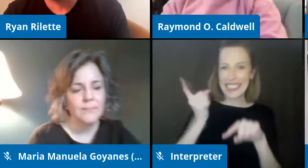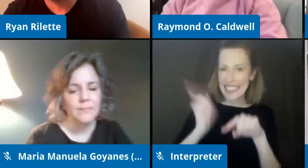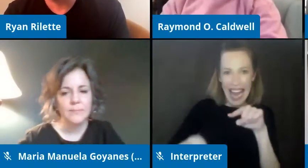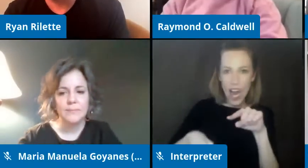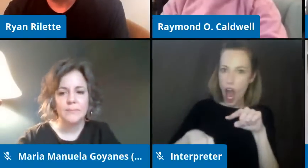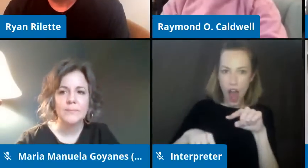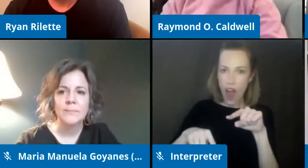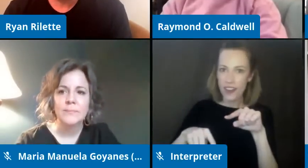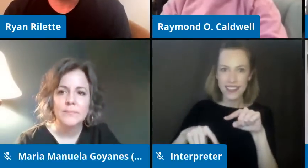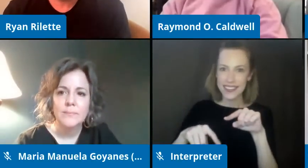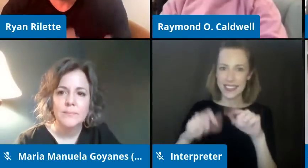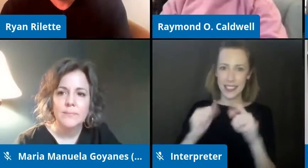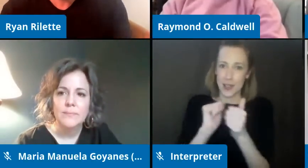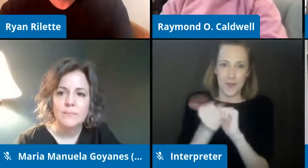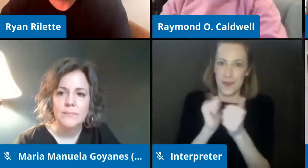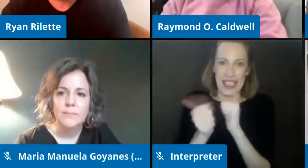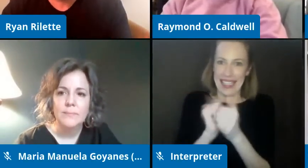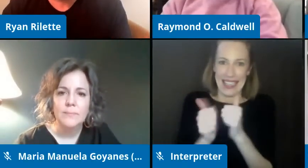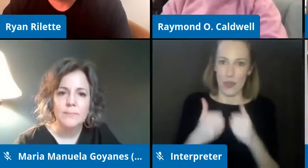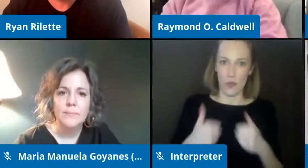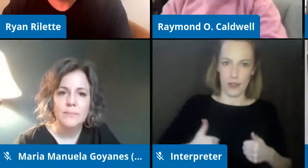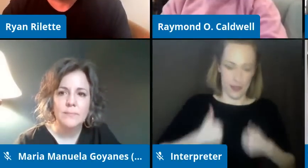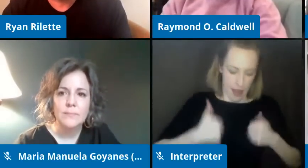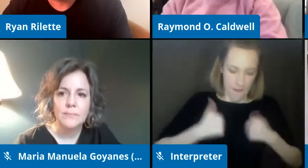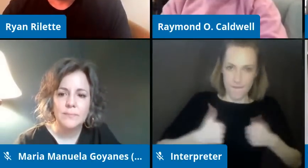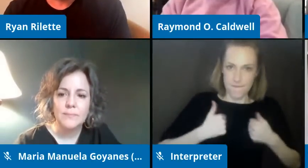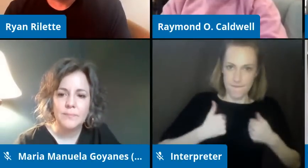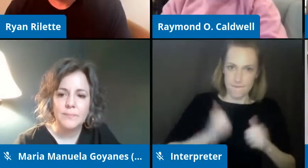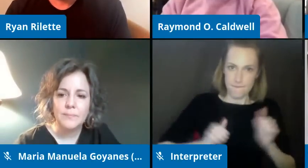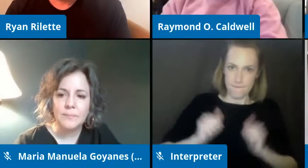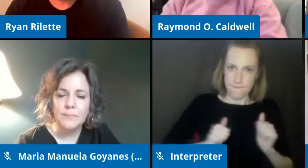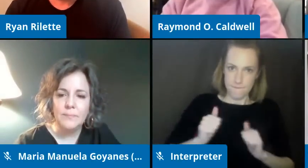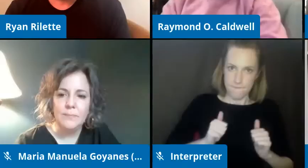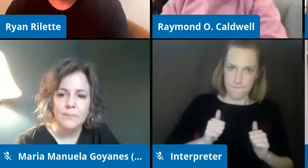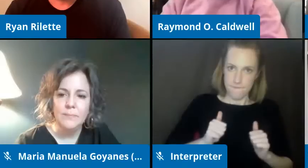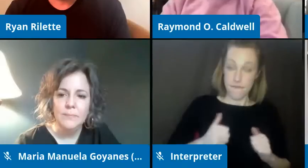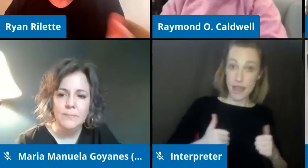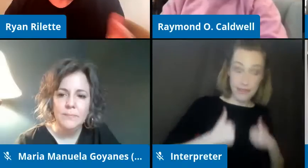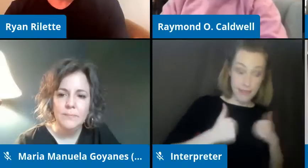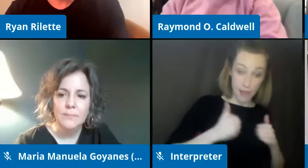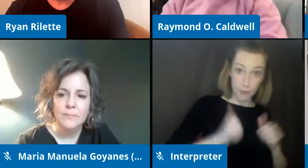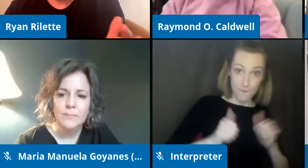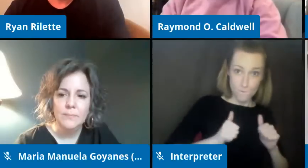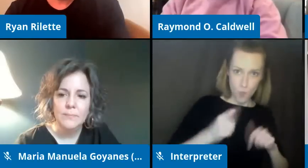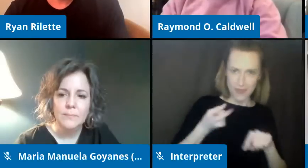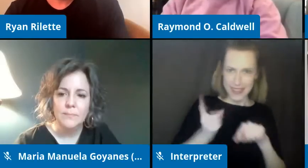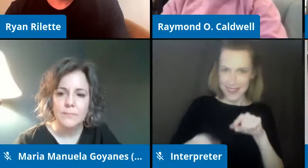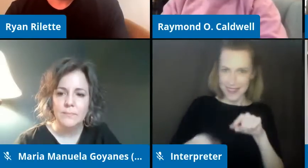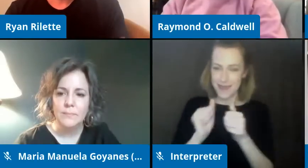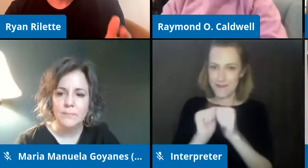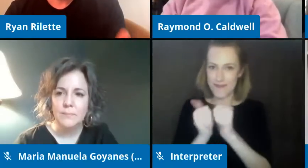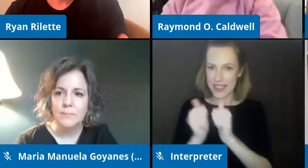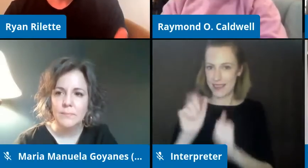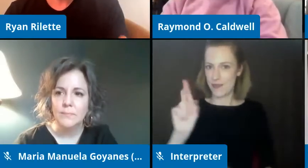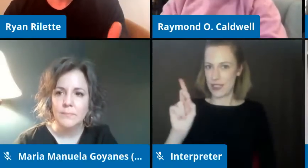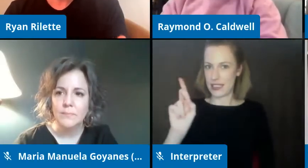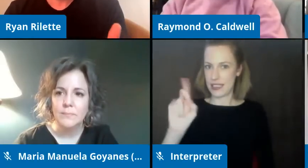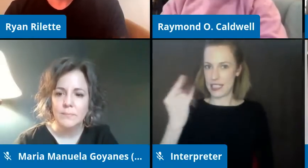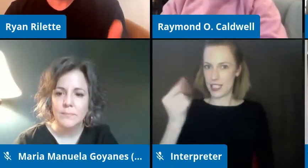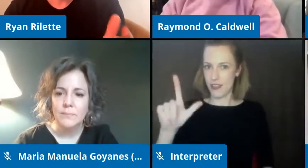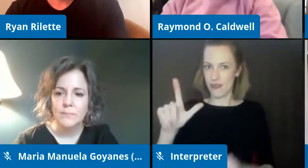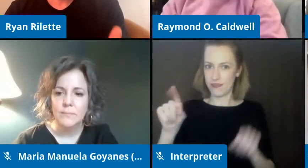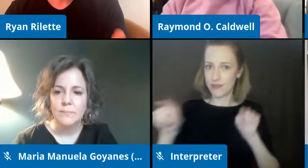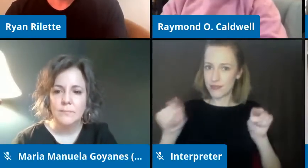what we do live, right? And we can't compete with digital. We're going to explore digital storytelling, but we're doing it in a way that is very